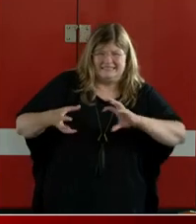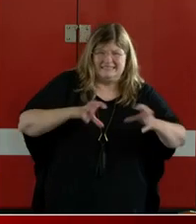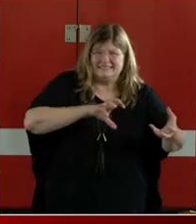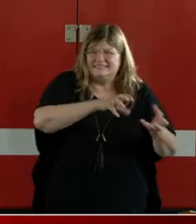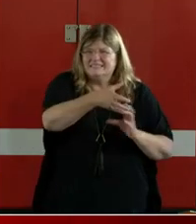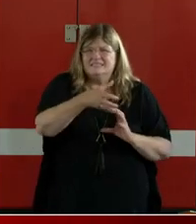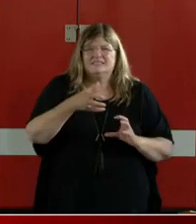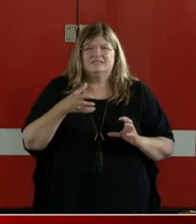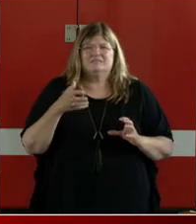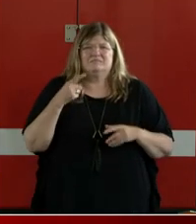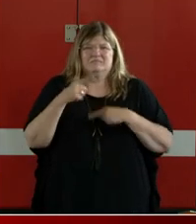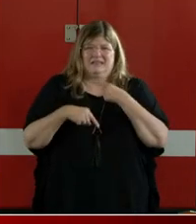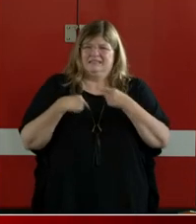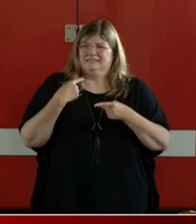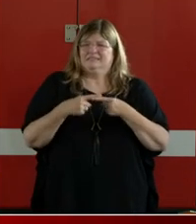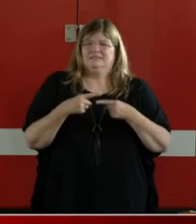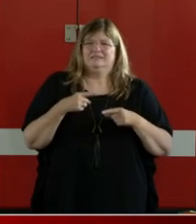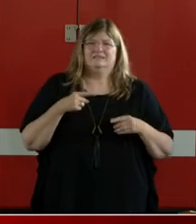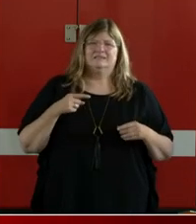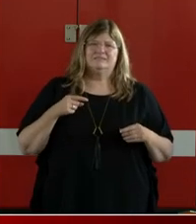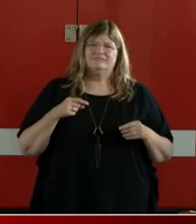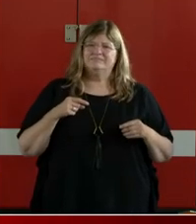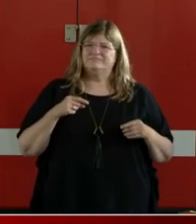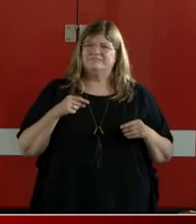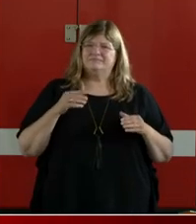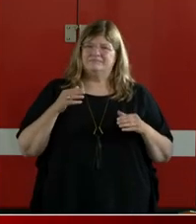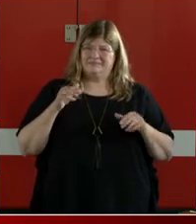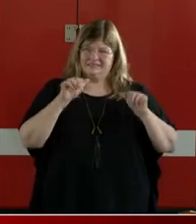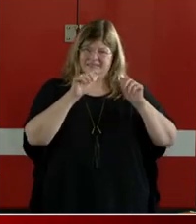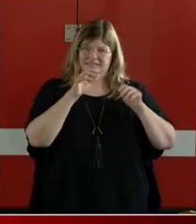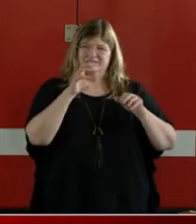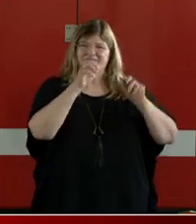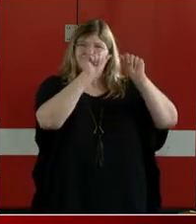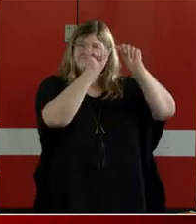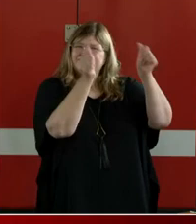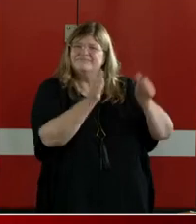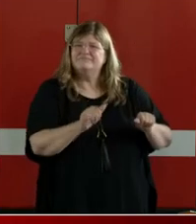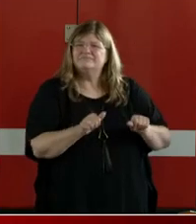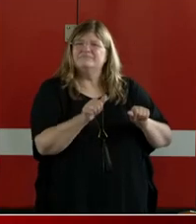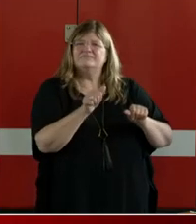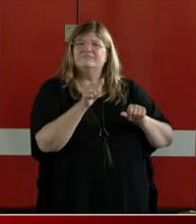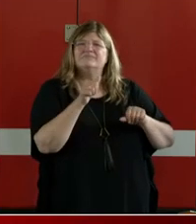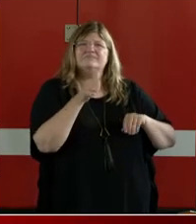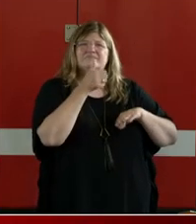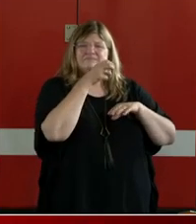questionable monuments or particularly statues in the city. And I